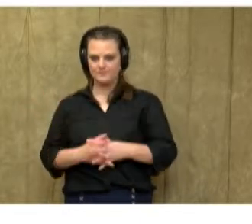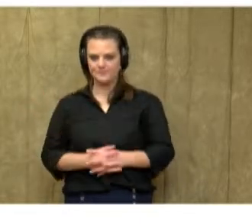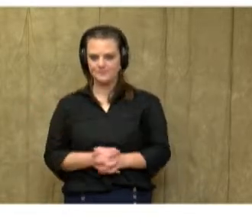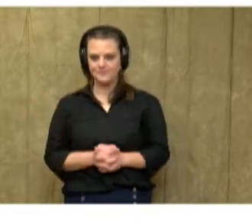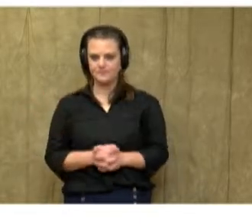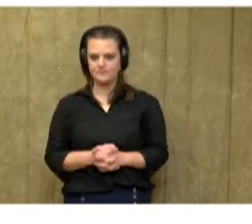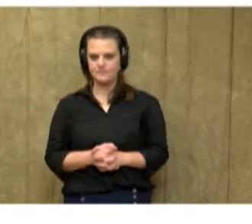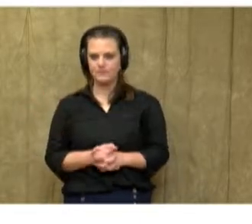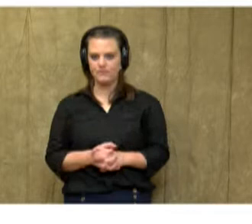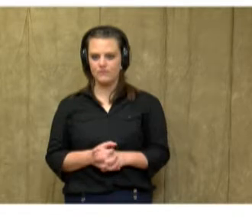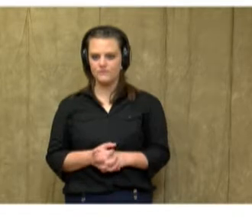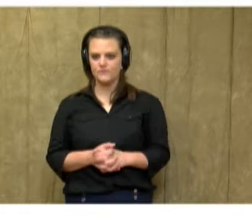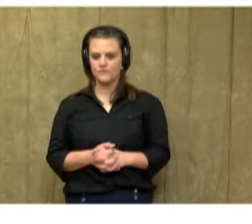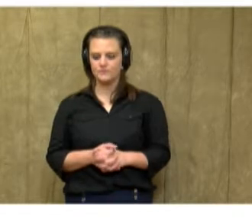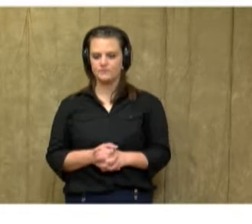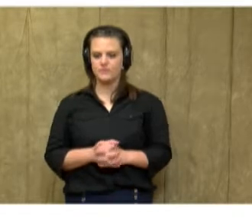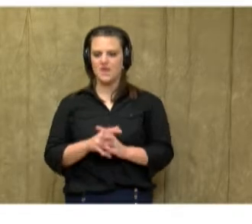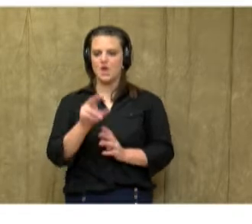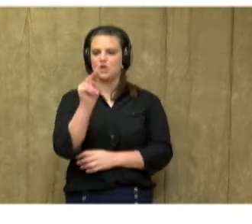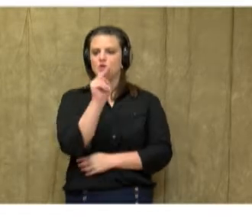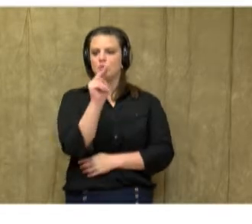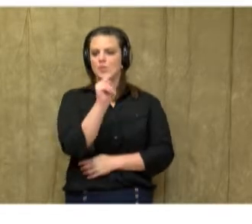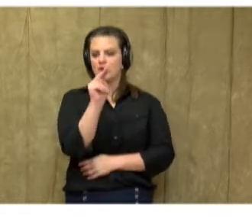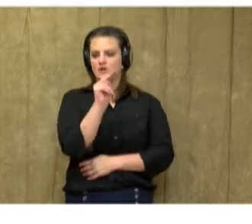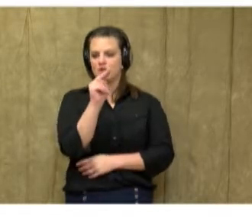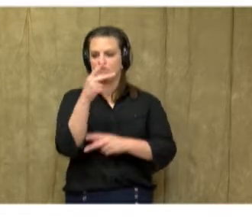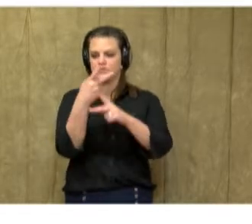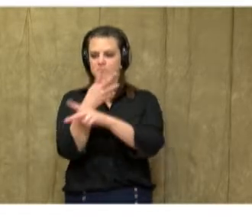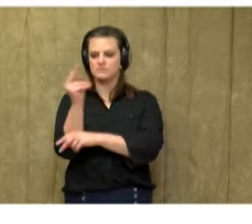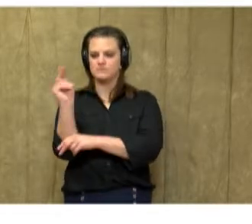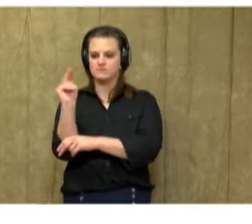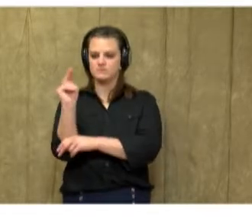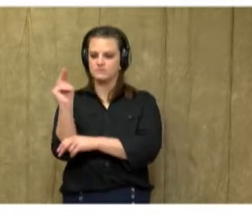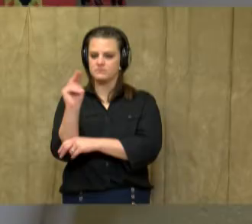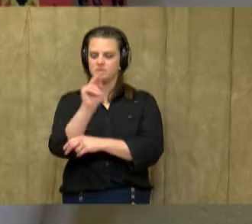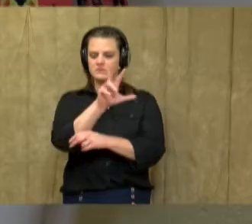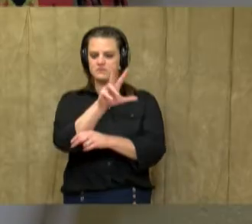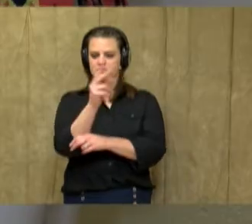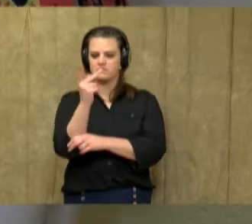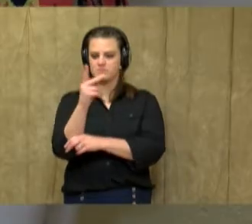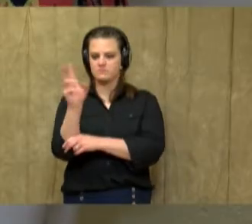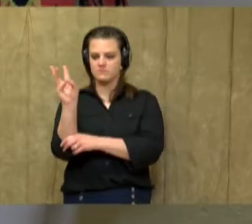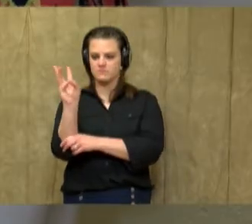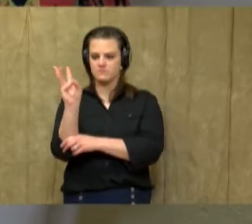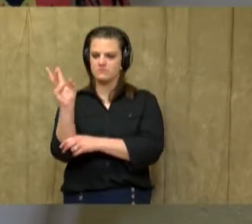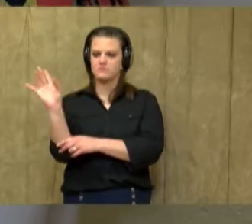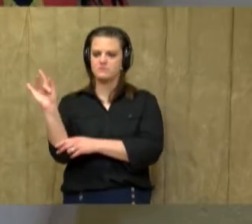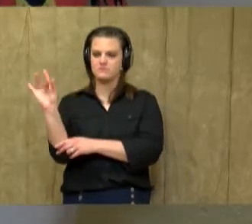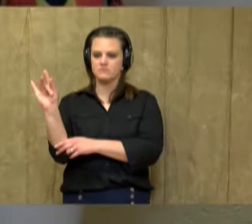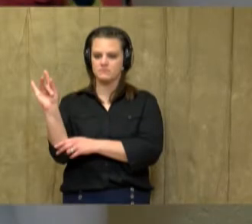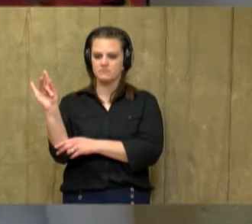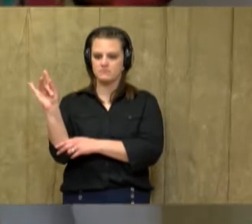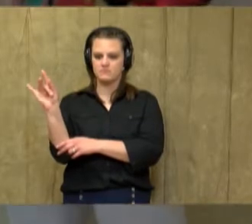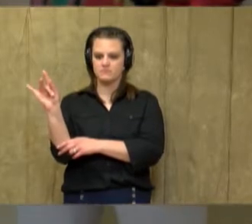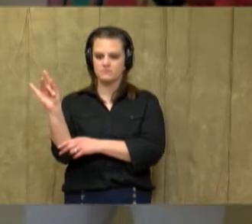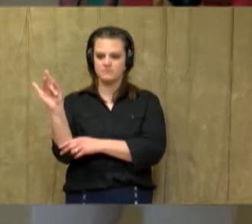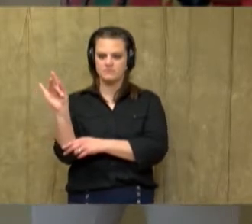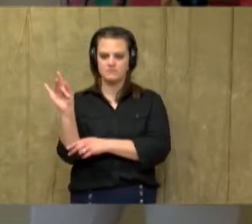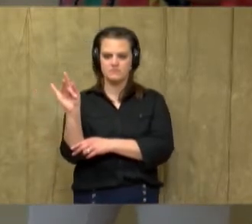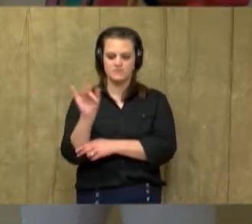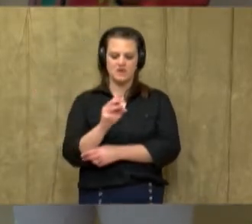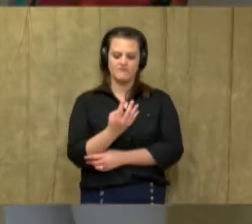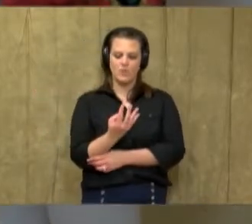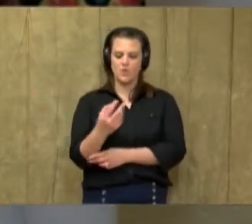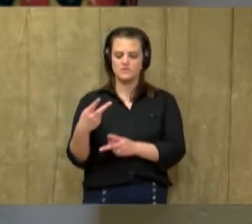We're going to say the numerator times the numerator. 3 times 6 is 18, and then